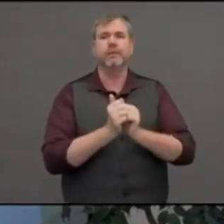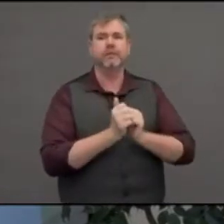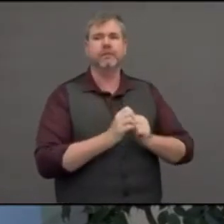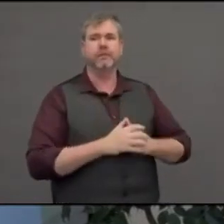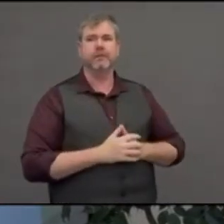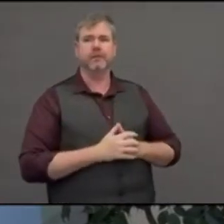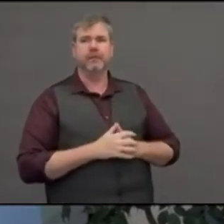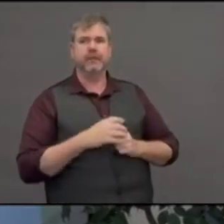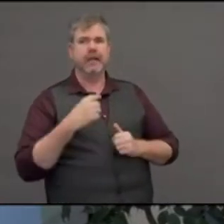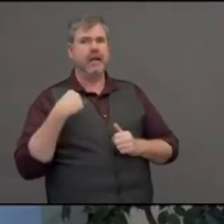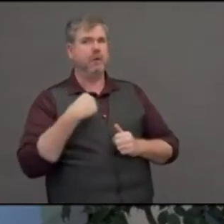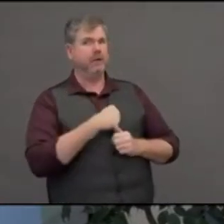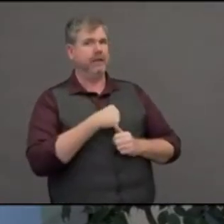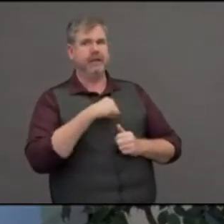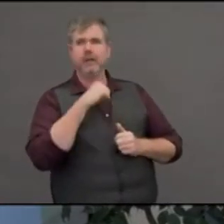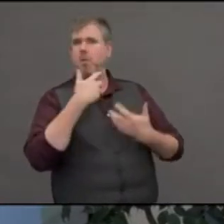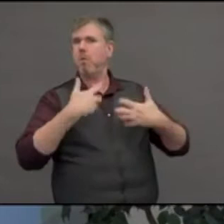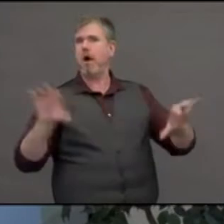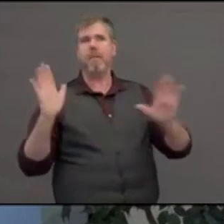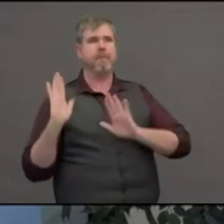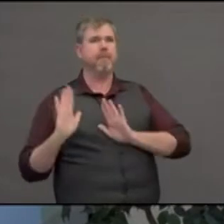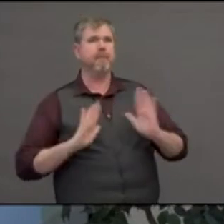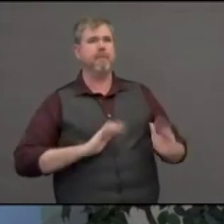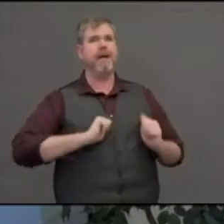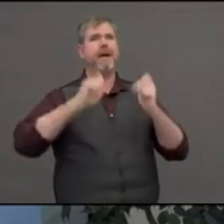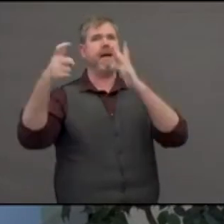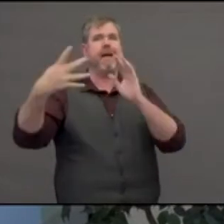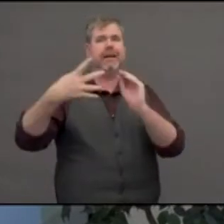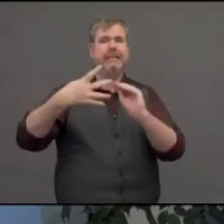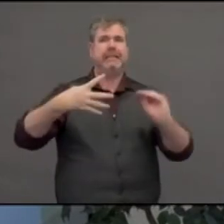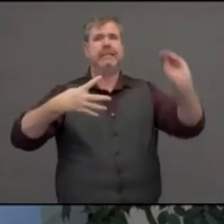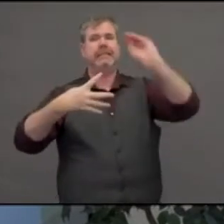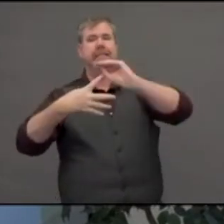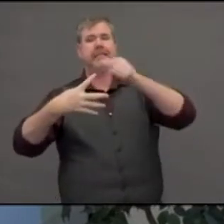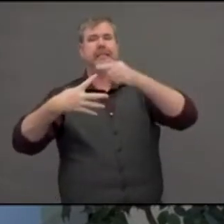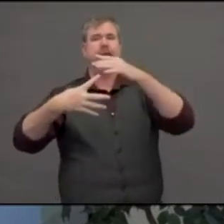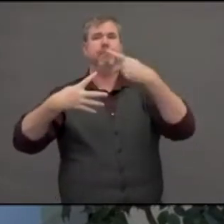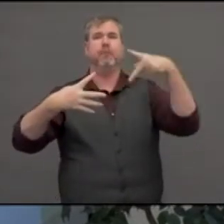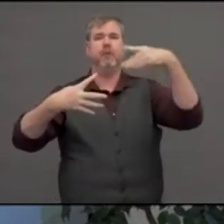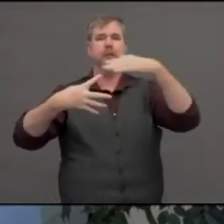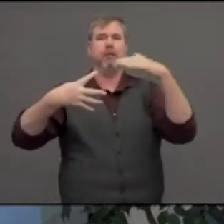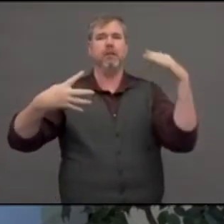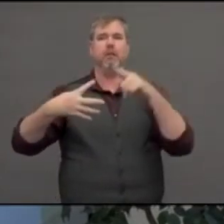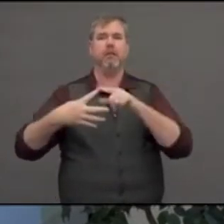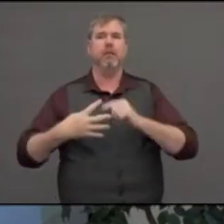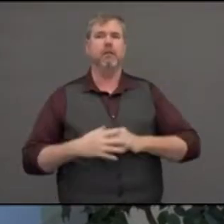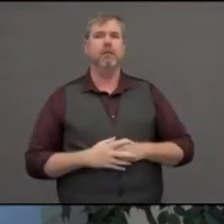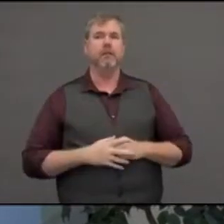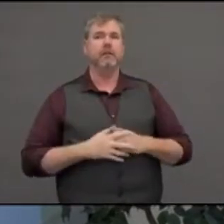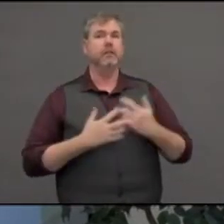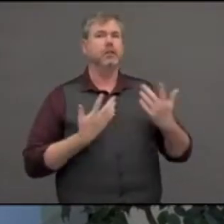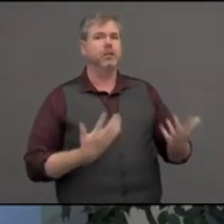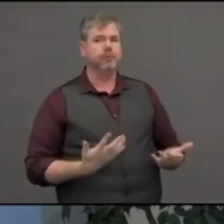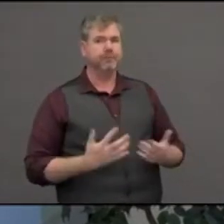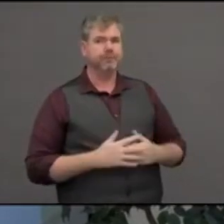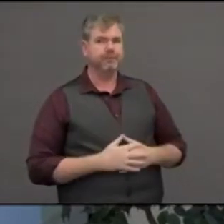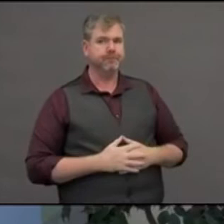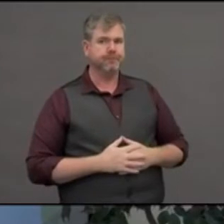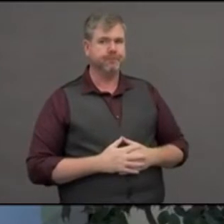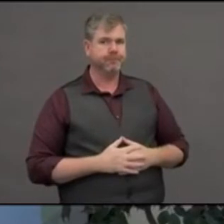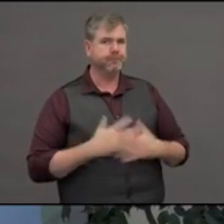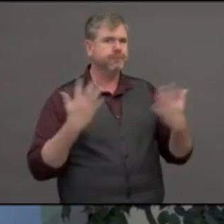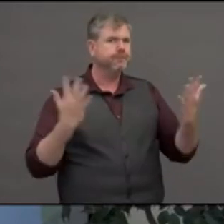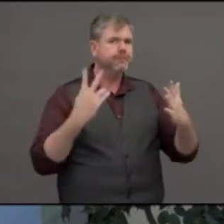But how complicated will it be once we move to a different tier? Will there be